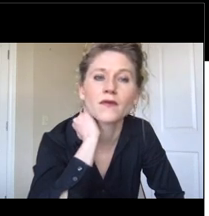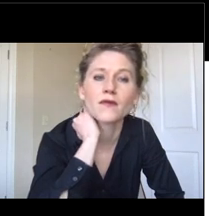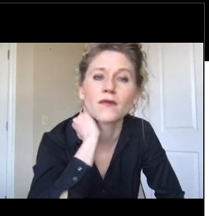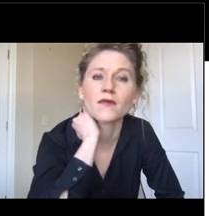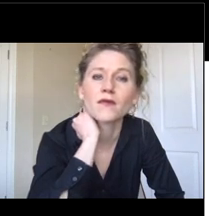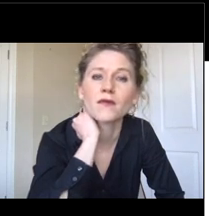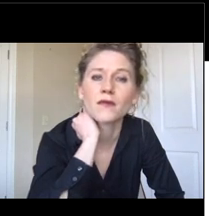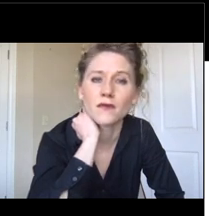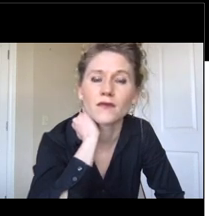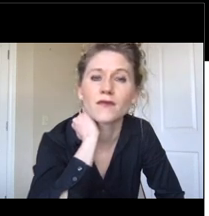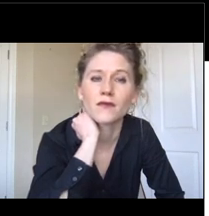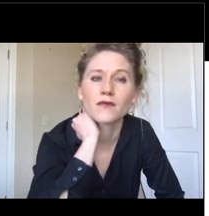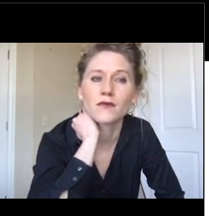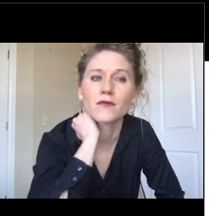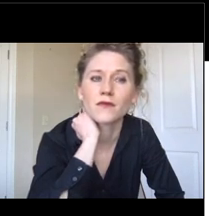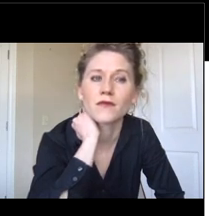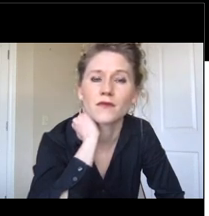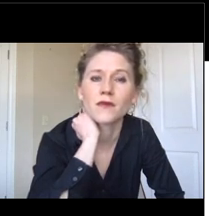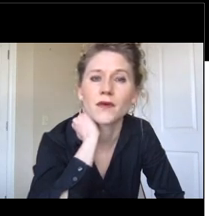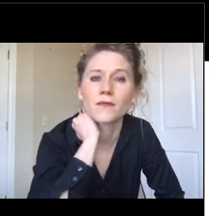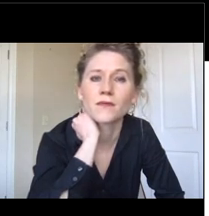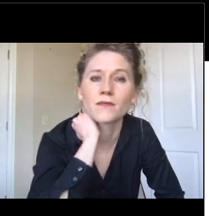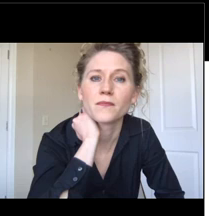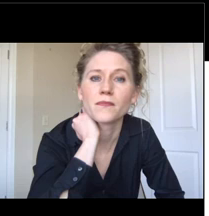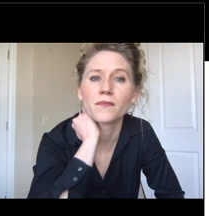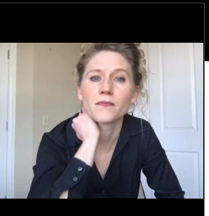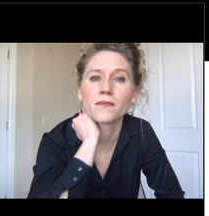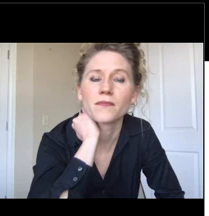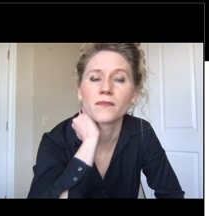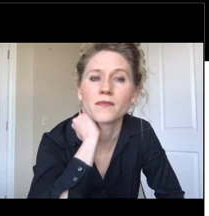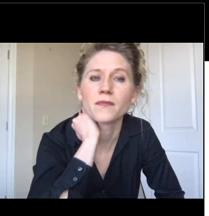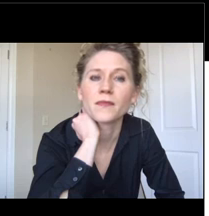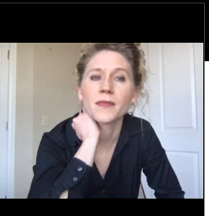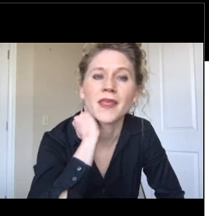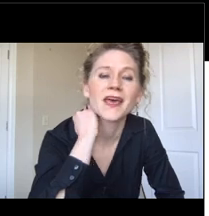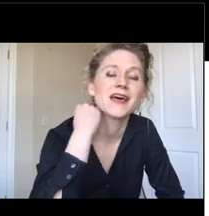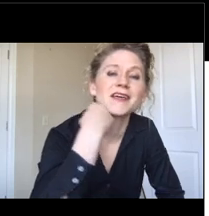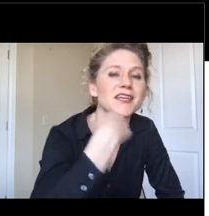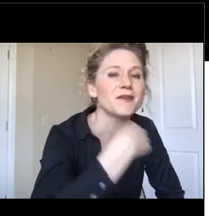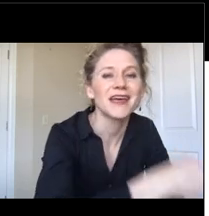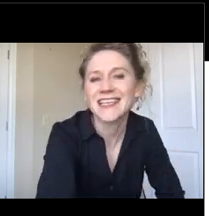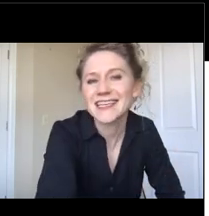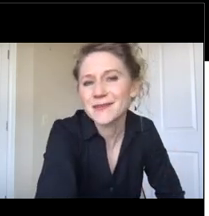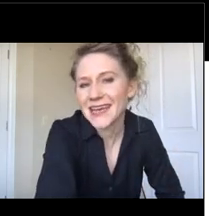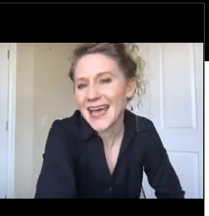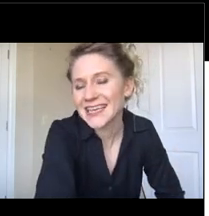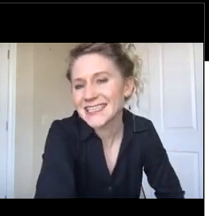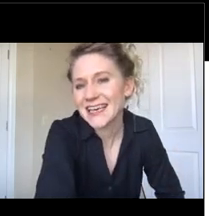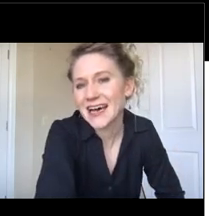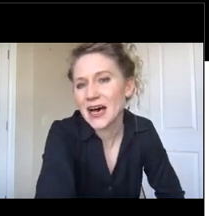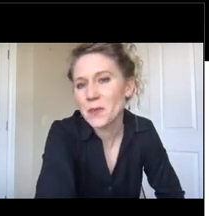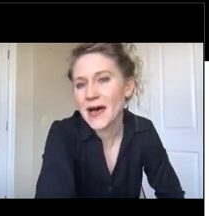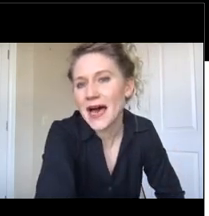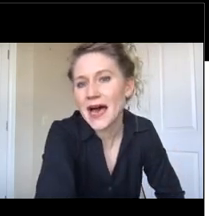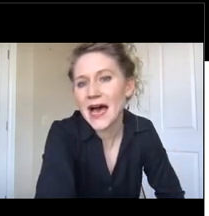we'll see this thing come up, or at least level out. That's what we want, is make sure we can maintain a level out. Jerry, we just had somebody